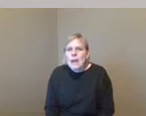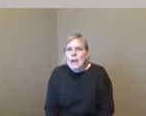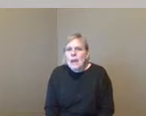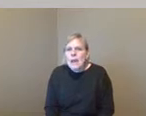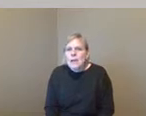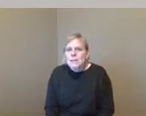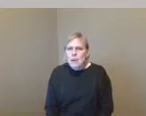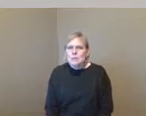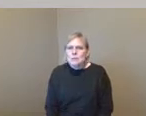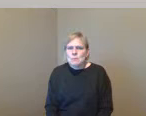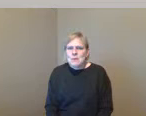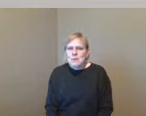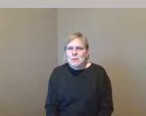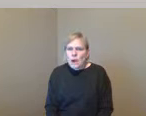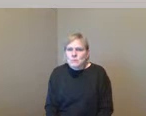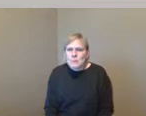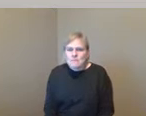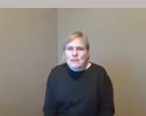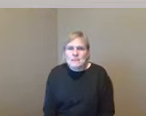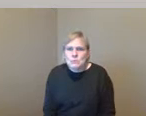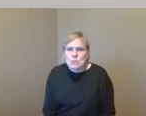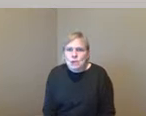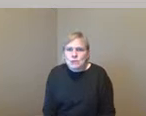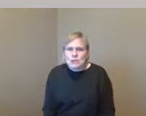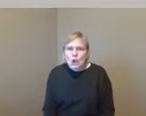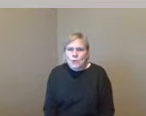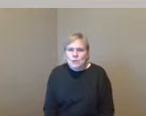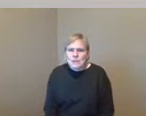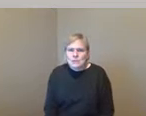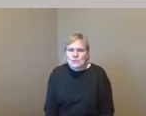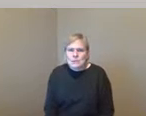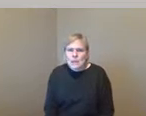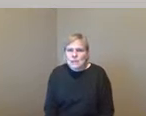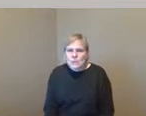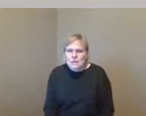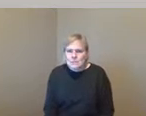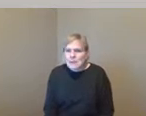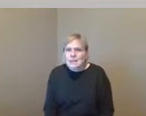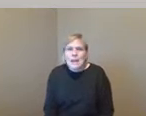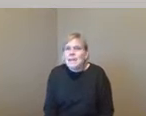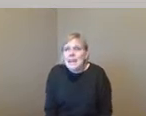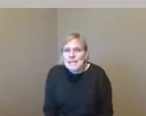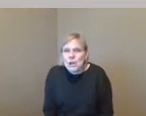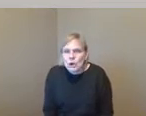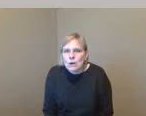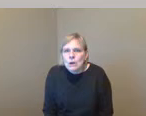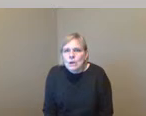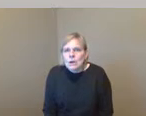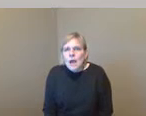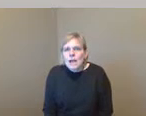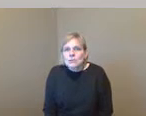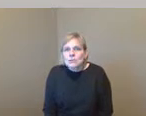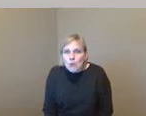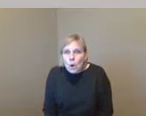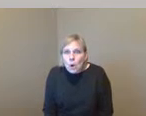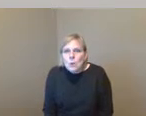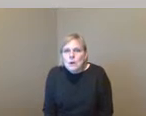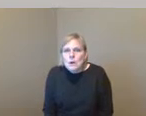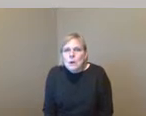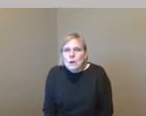me and came up to me, up to my face and starting to talk with me. I tried to explain that I can't hear.